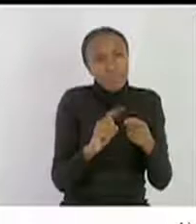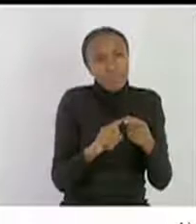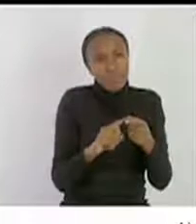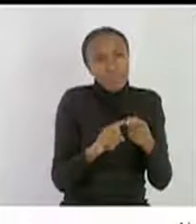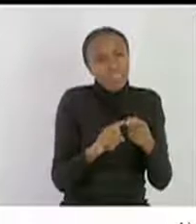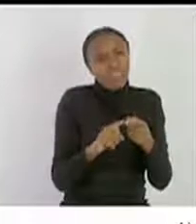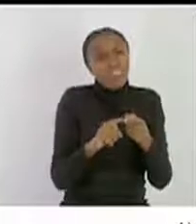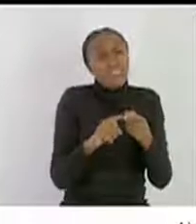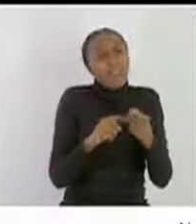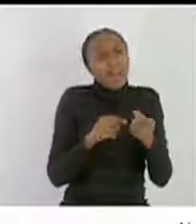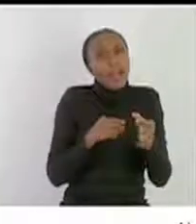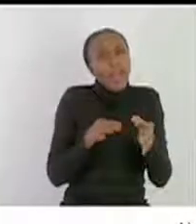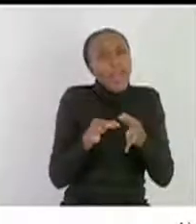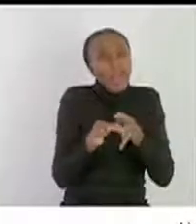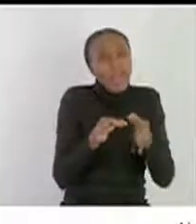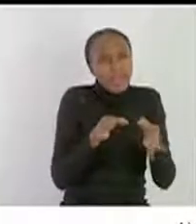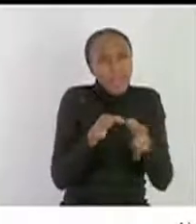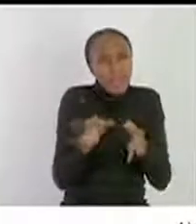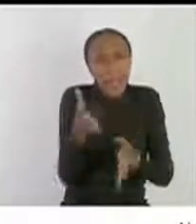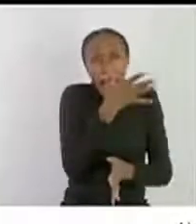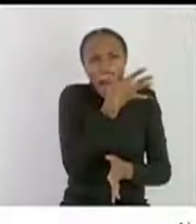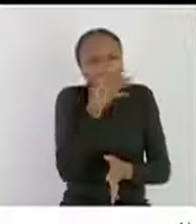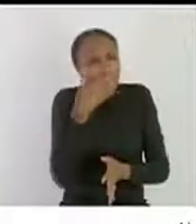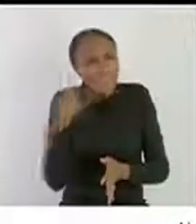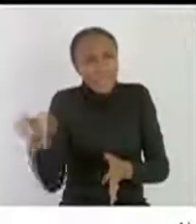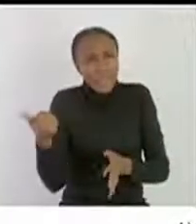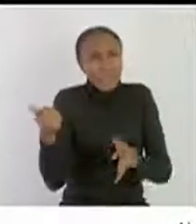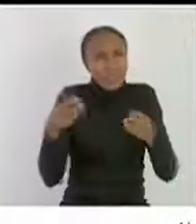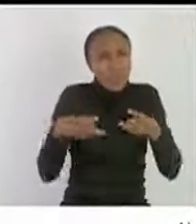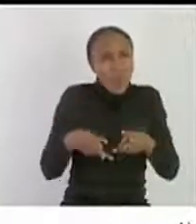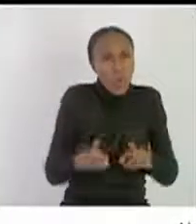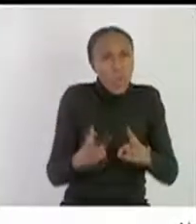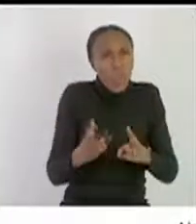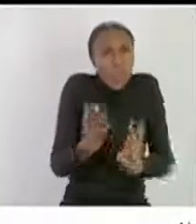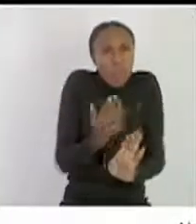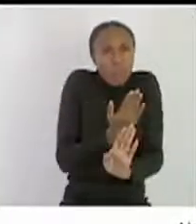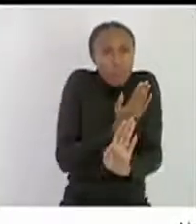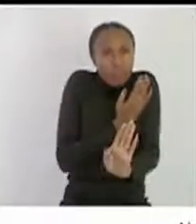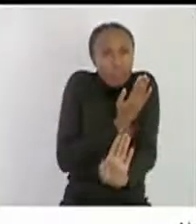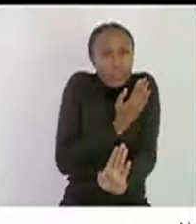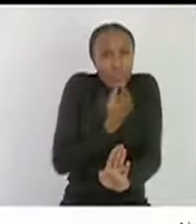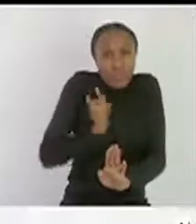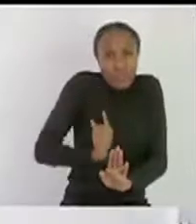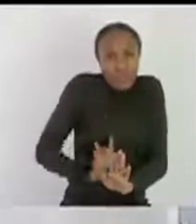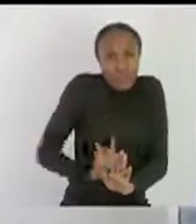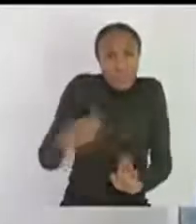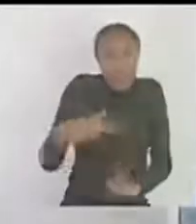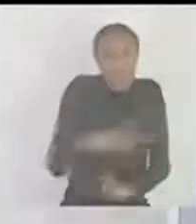the effective methods to protect yourself from HIV and AIDS.